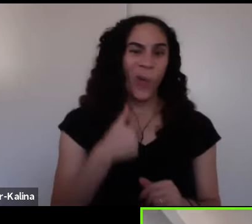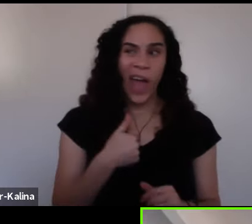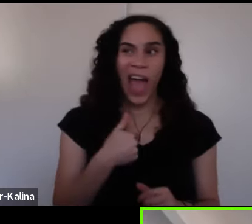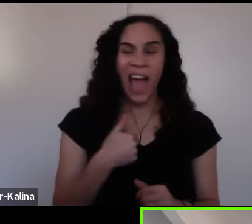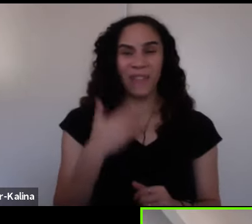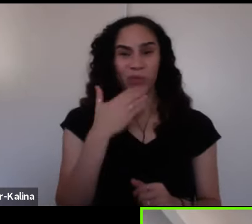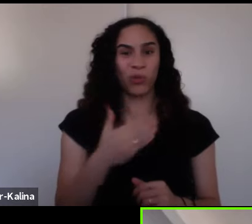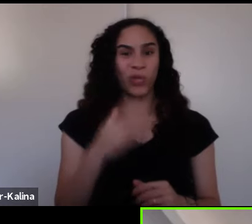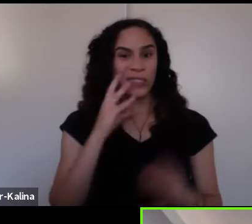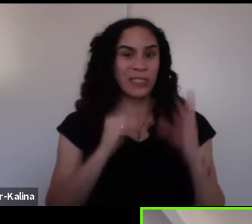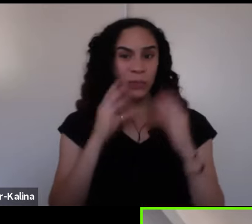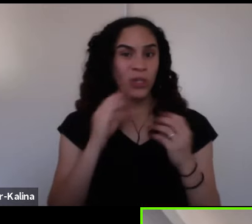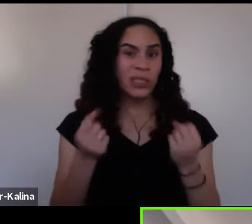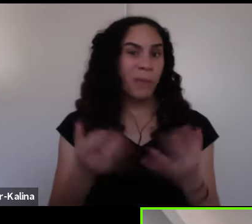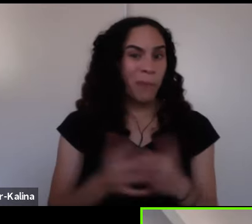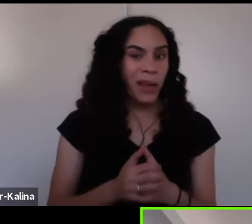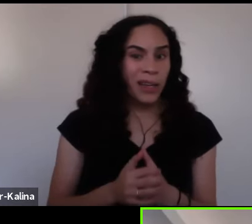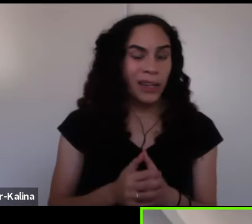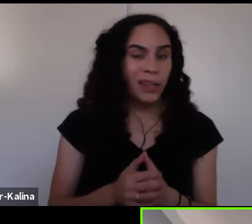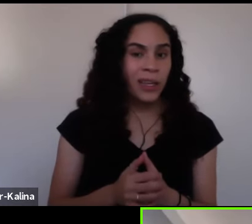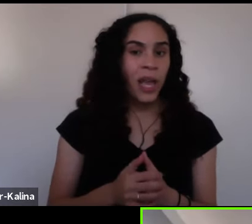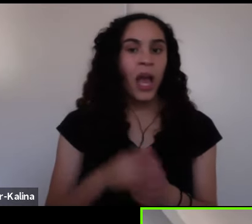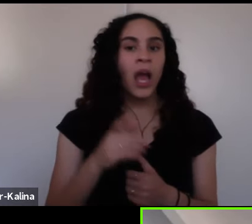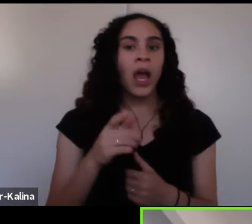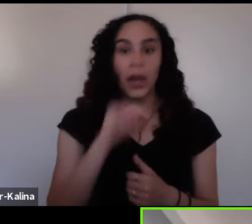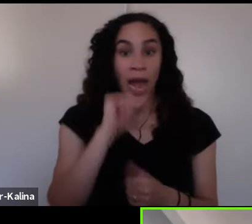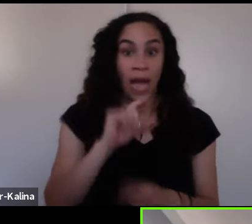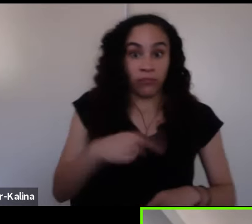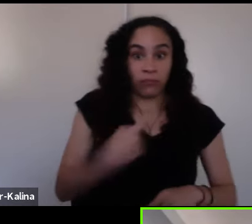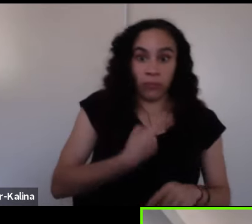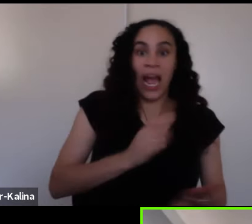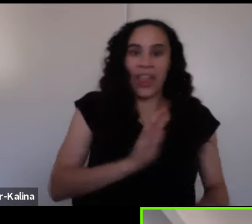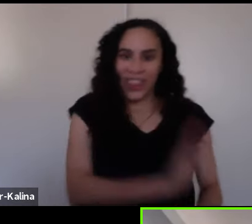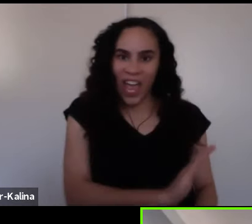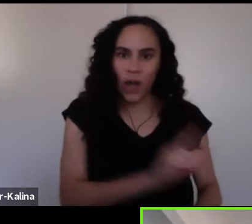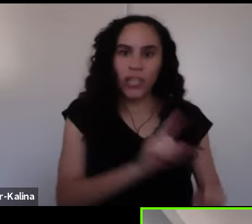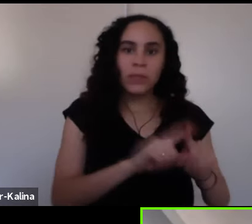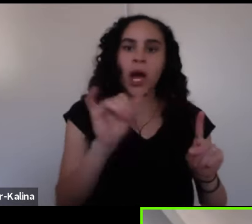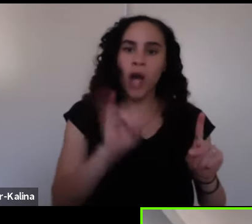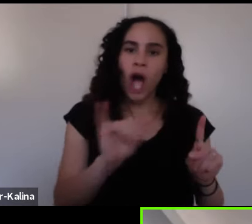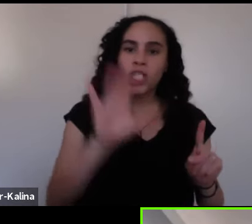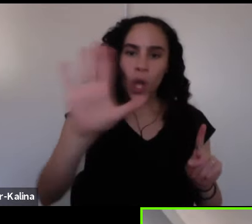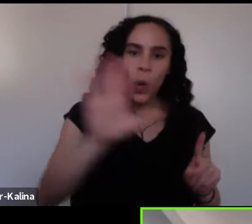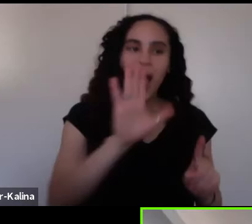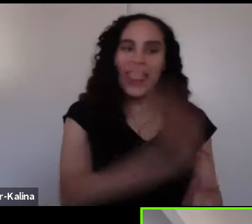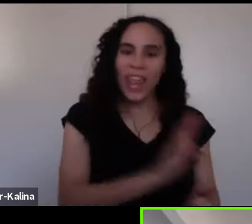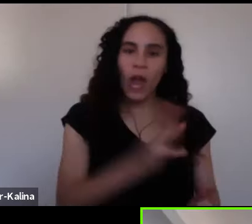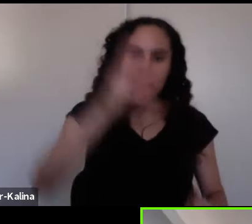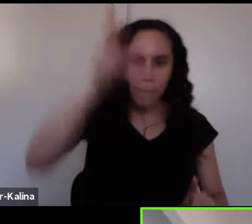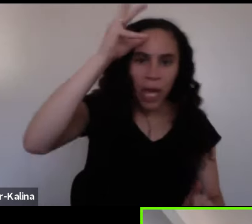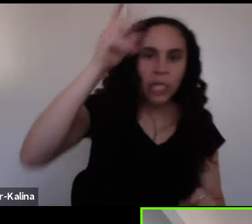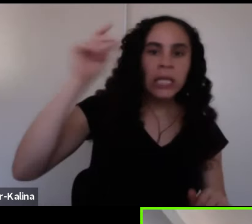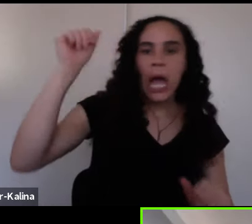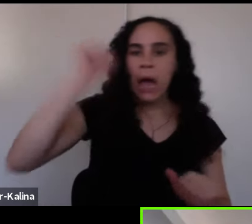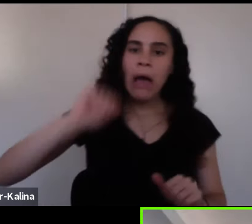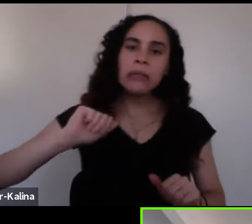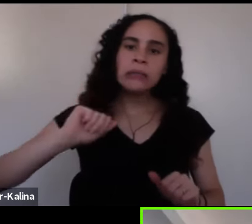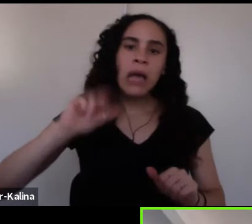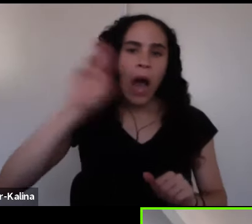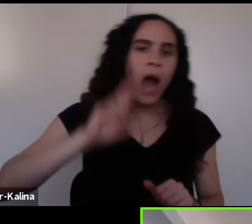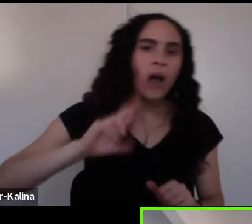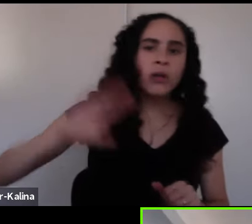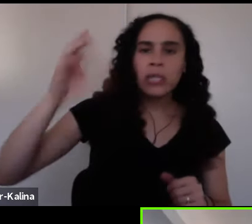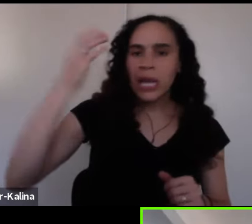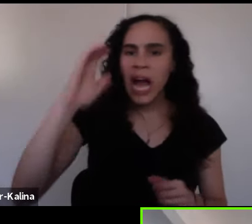and they're not just drawing from their experiences, but they're drawing from the experiences of their fathers and their mothers and their uncles and their aunts and their cousins, right? And their